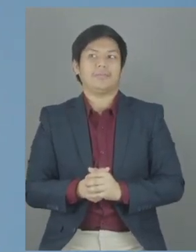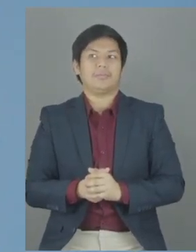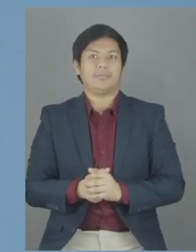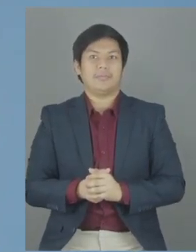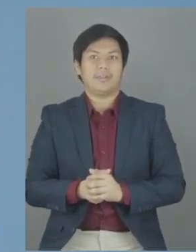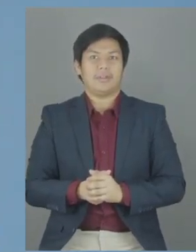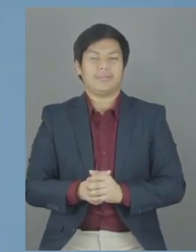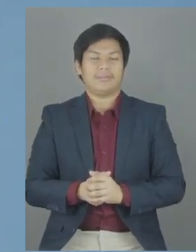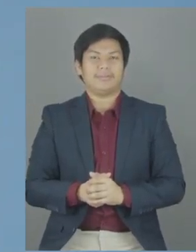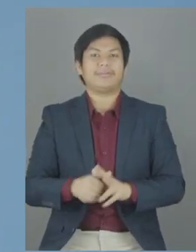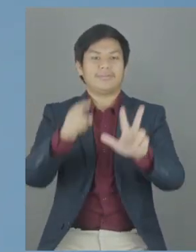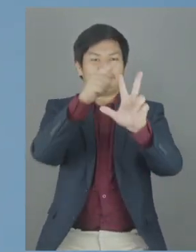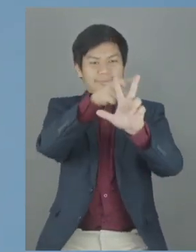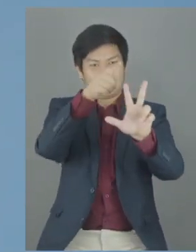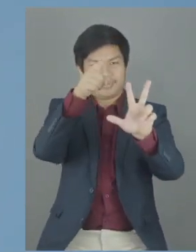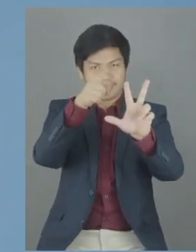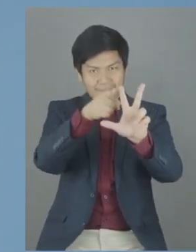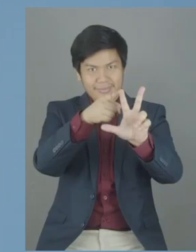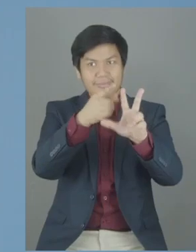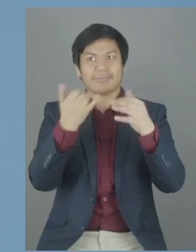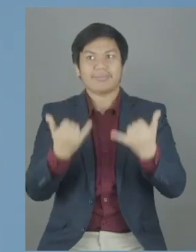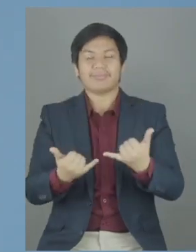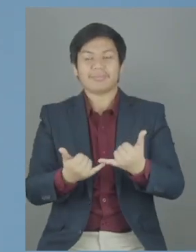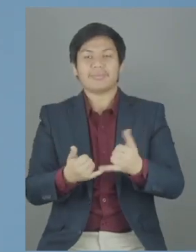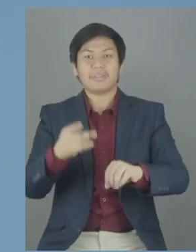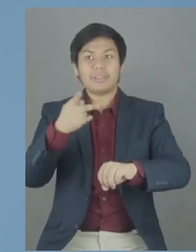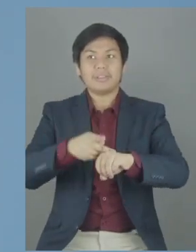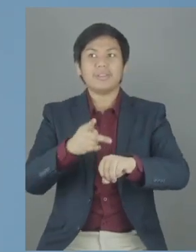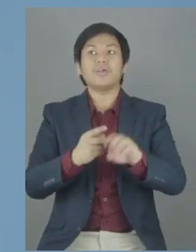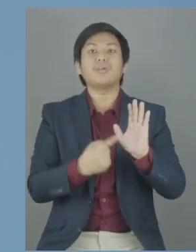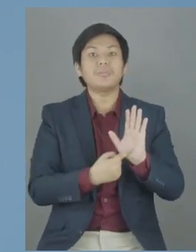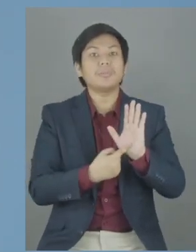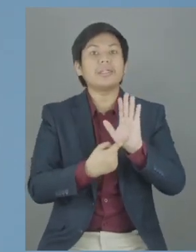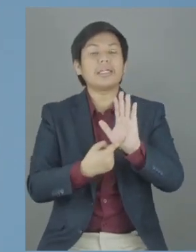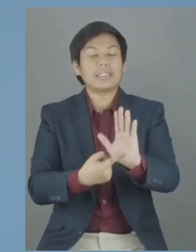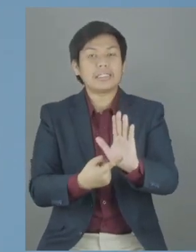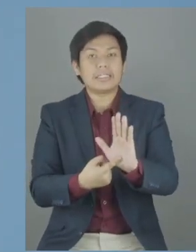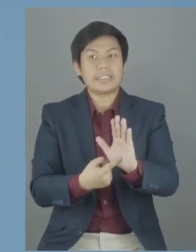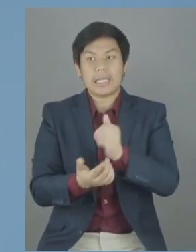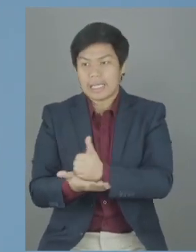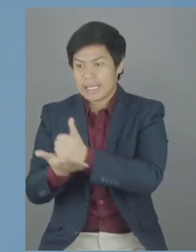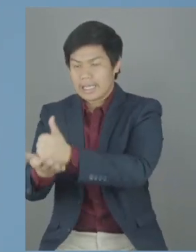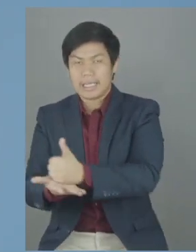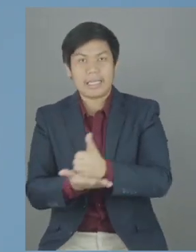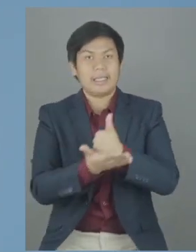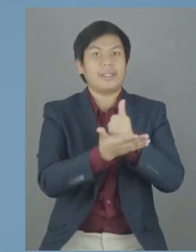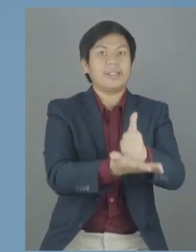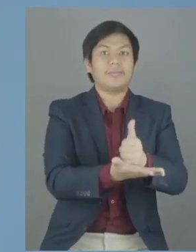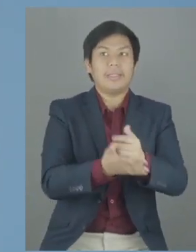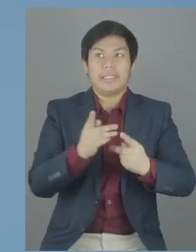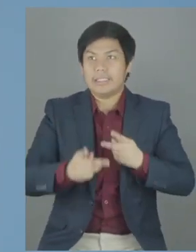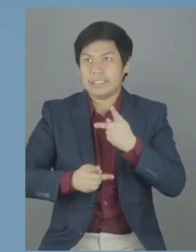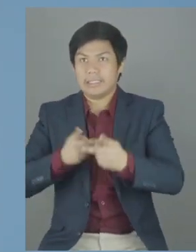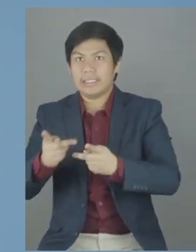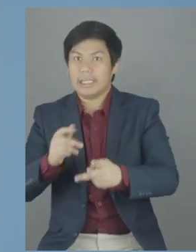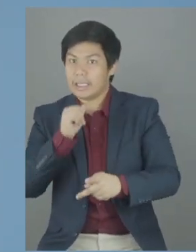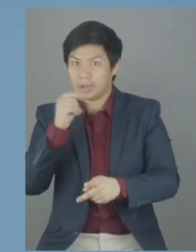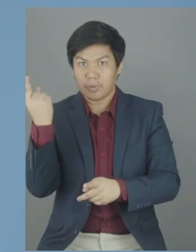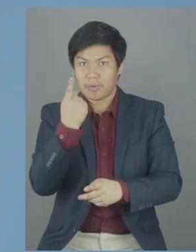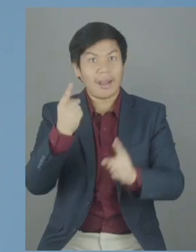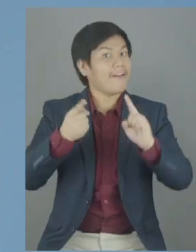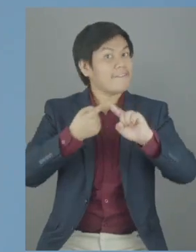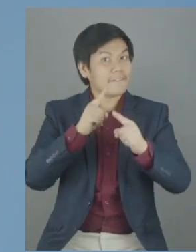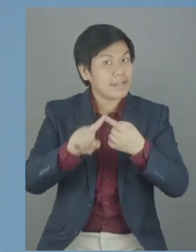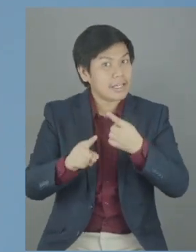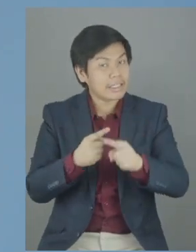to the second point. Peter says, show hospitality to not just to your friends,